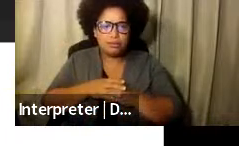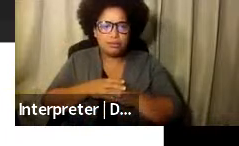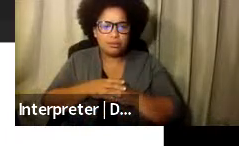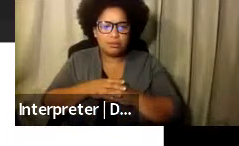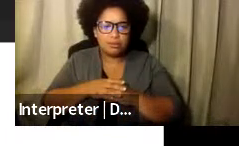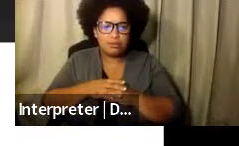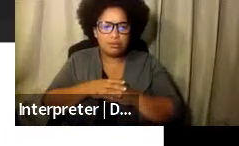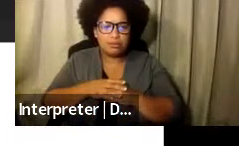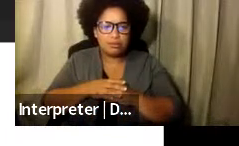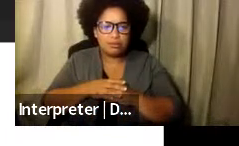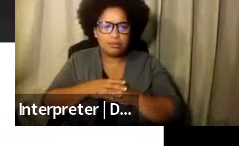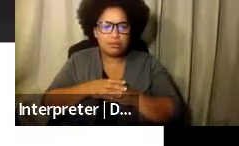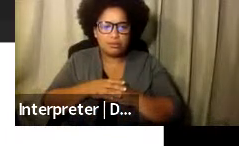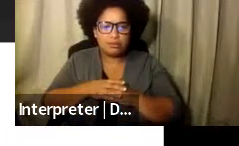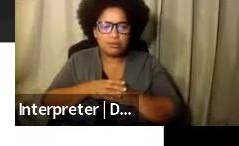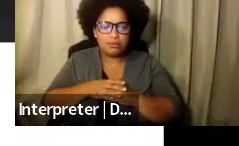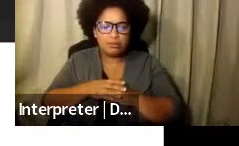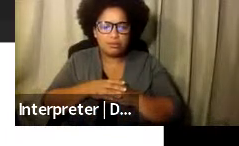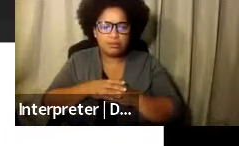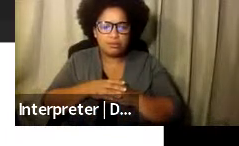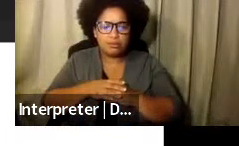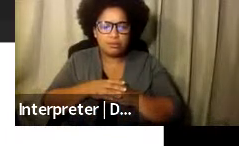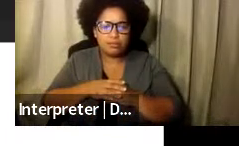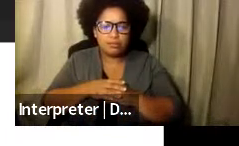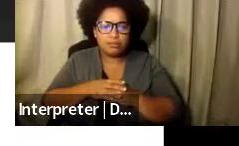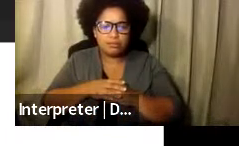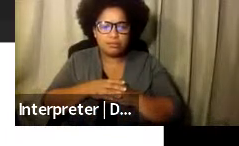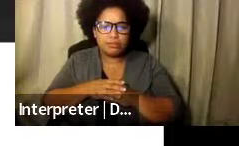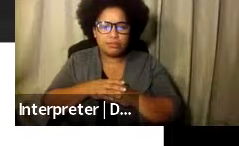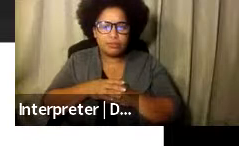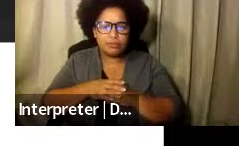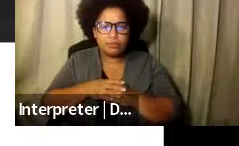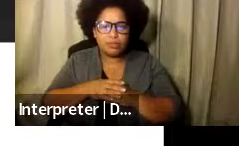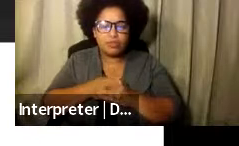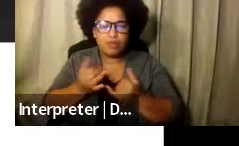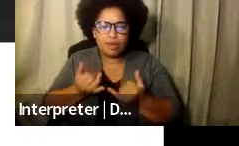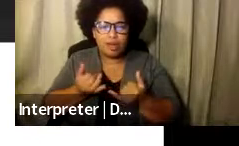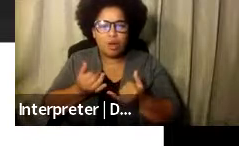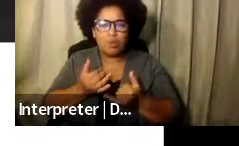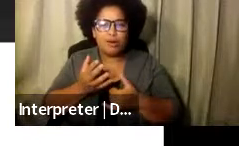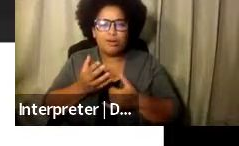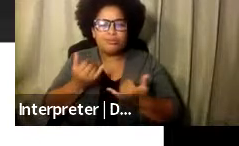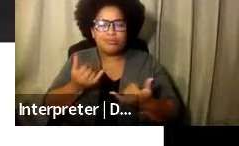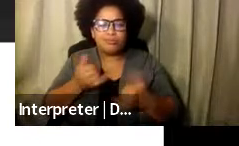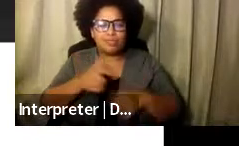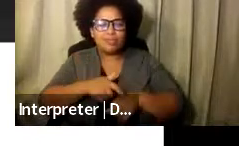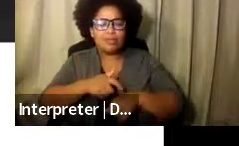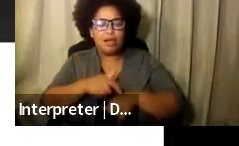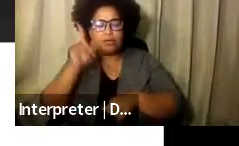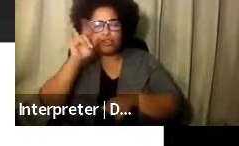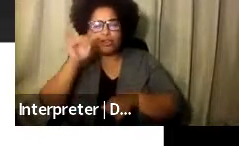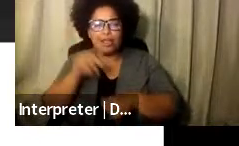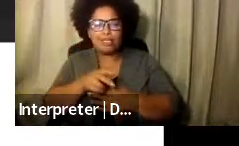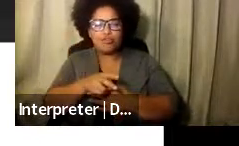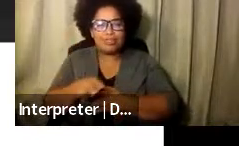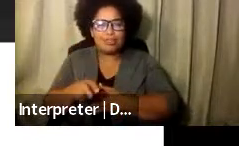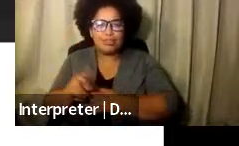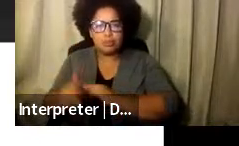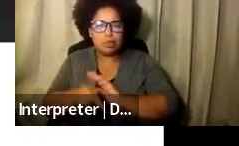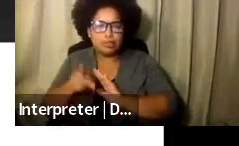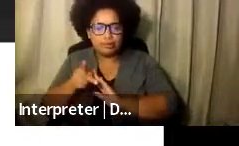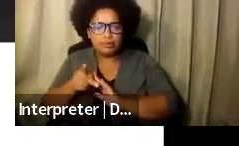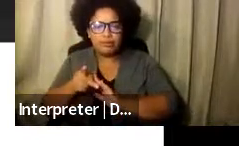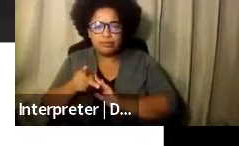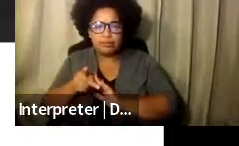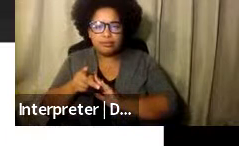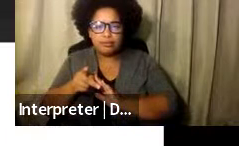to get through this this transition period. and